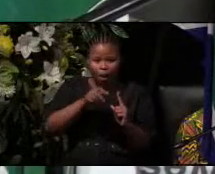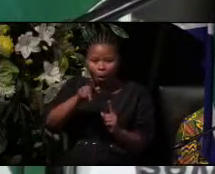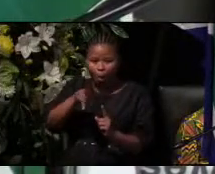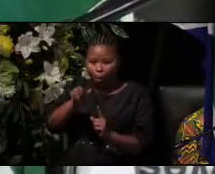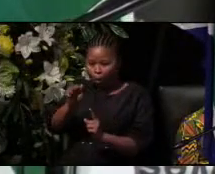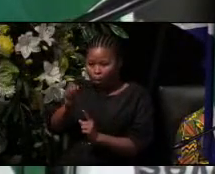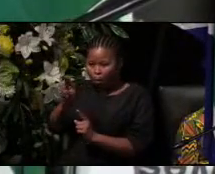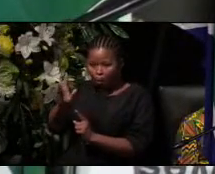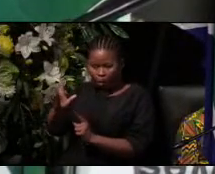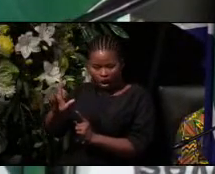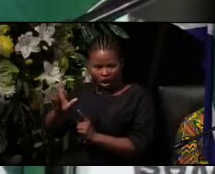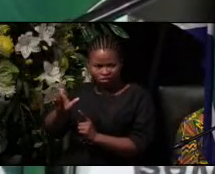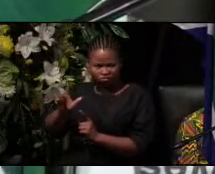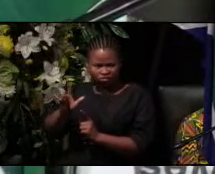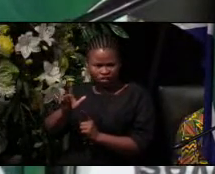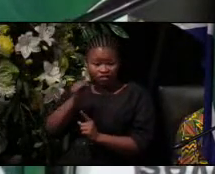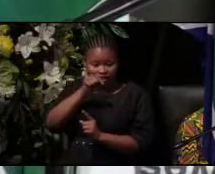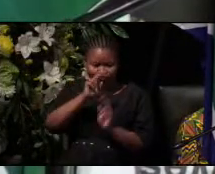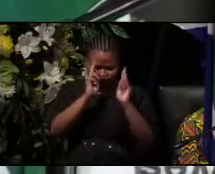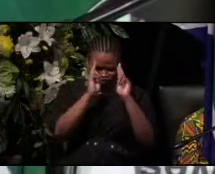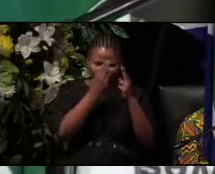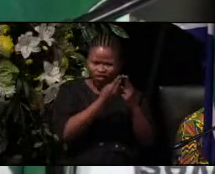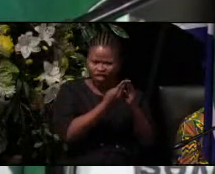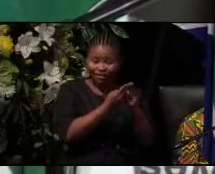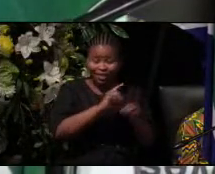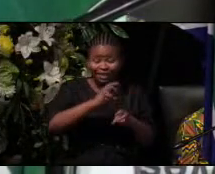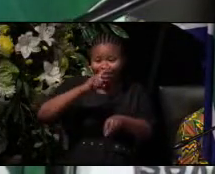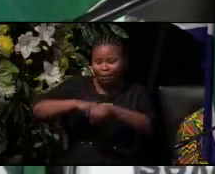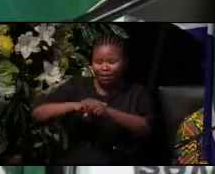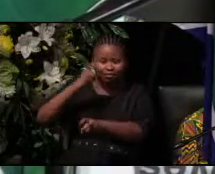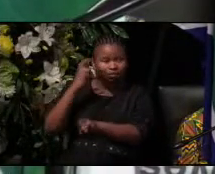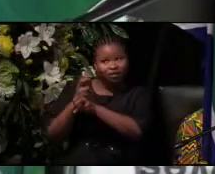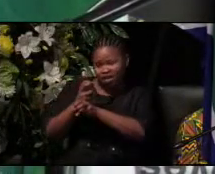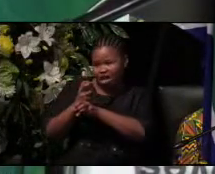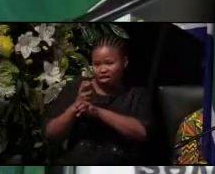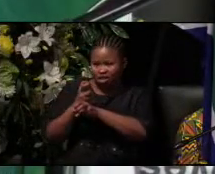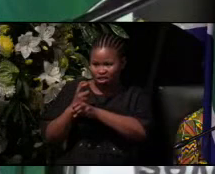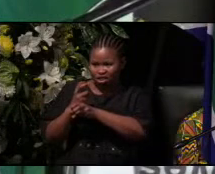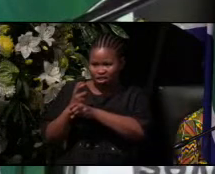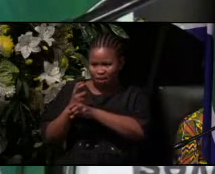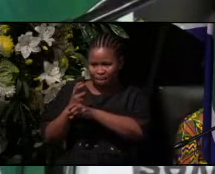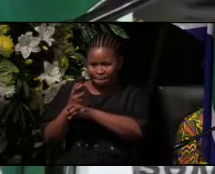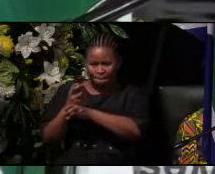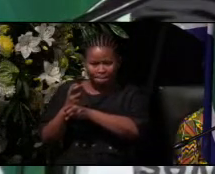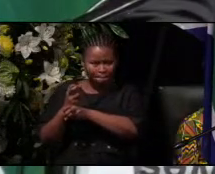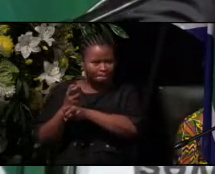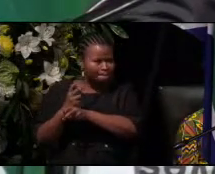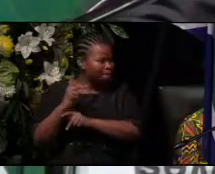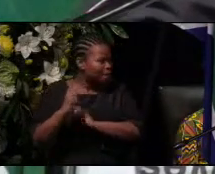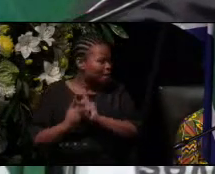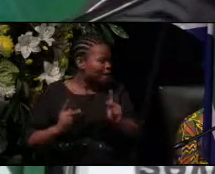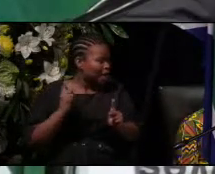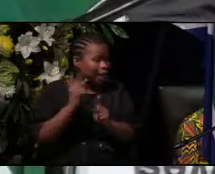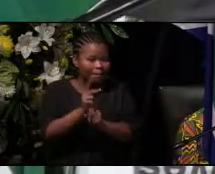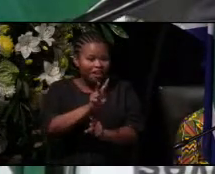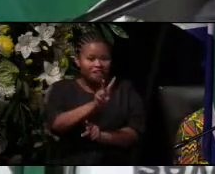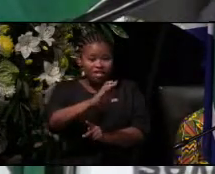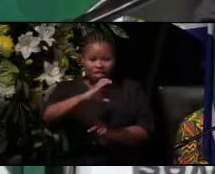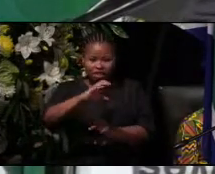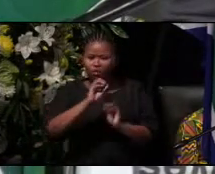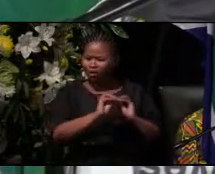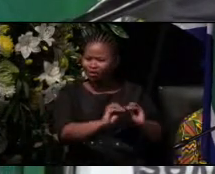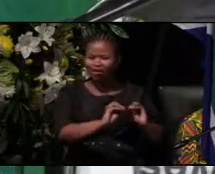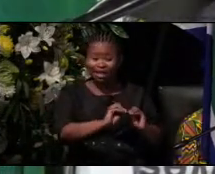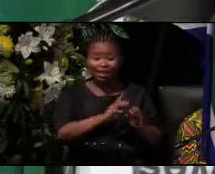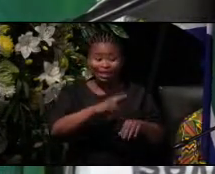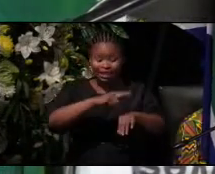Daphne and they belong to this University during difficult times and the VC was there